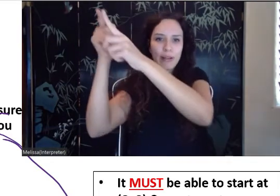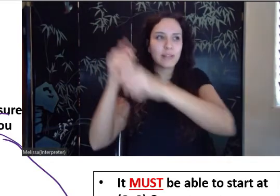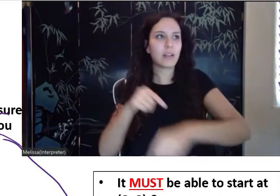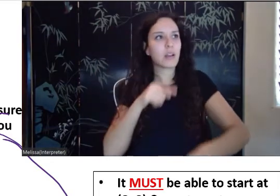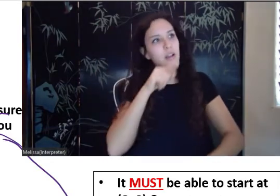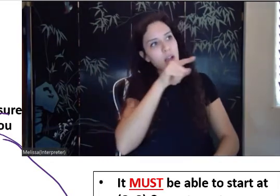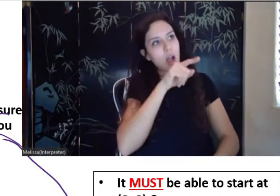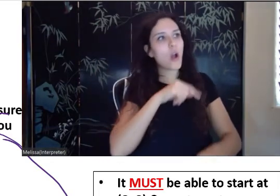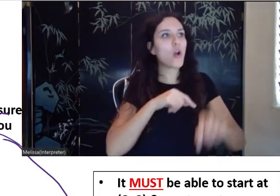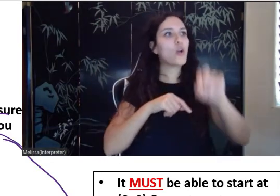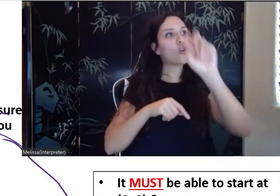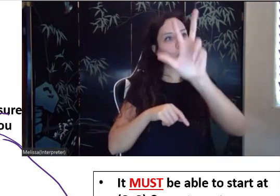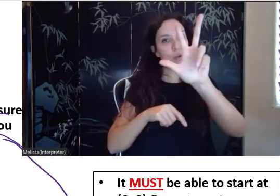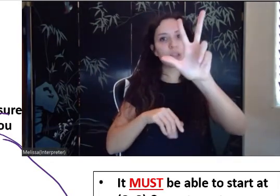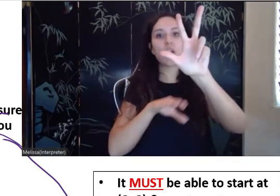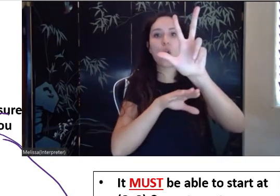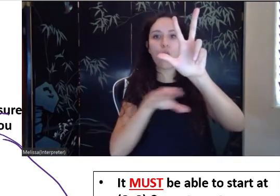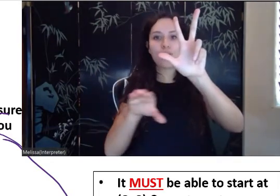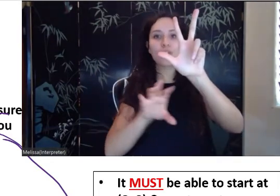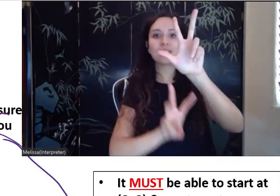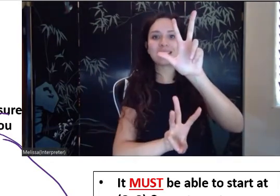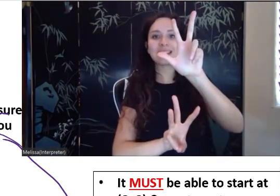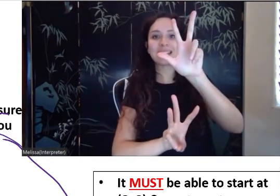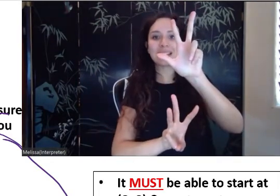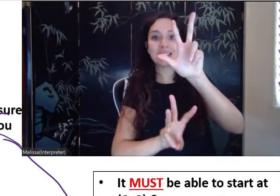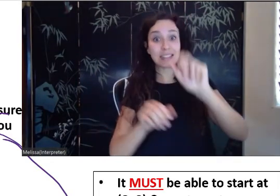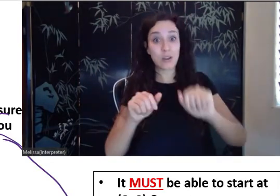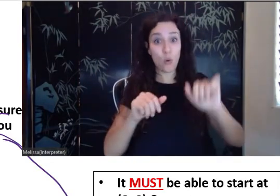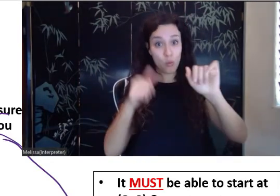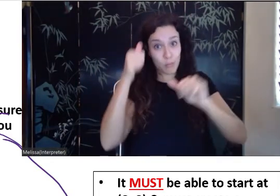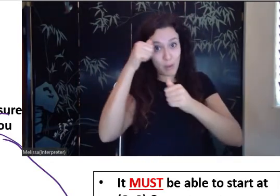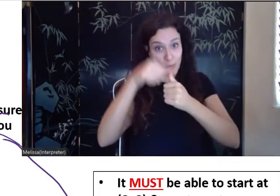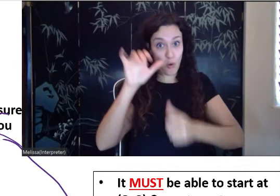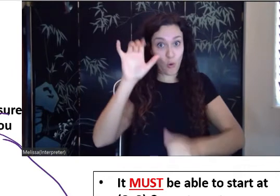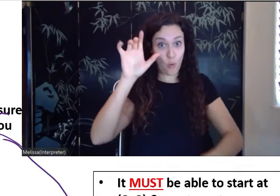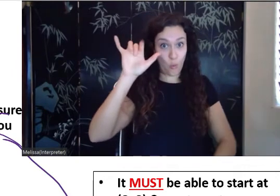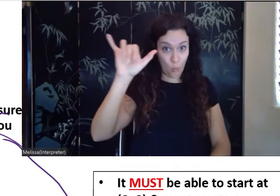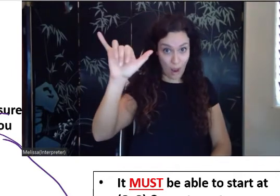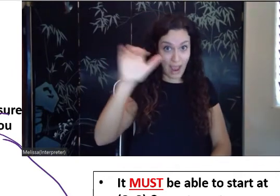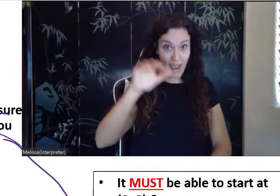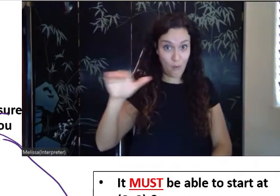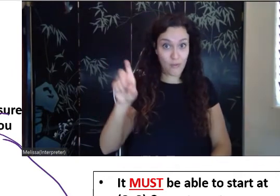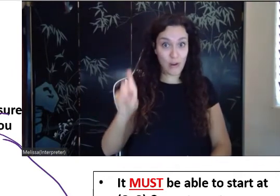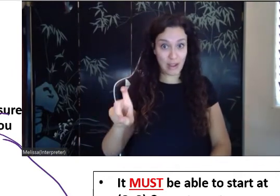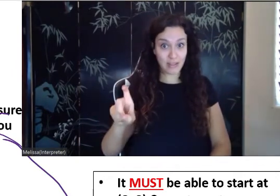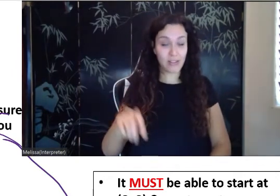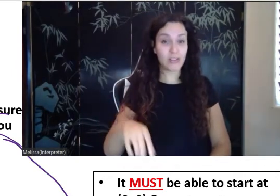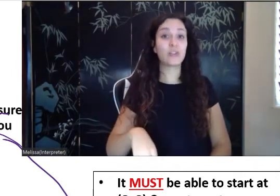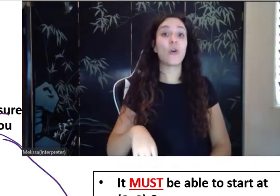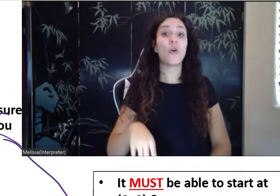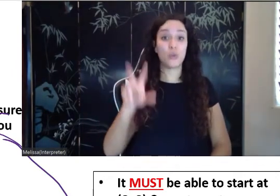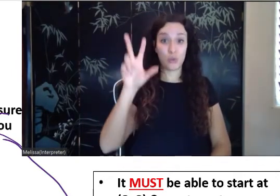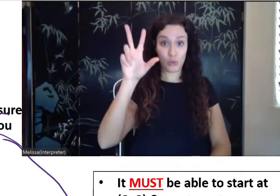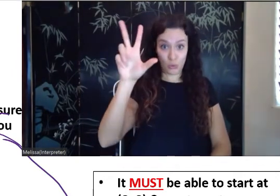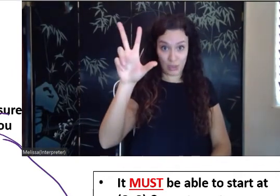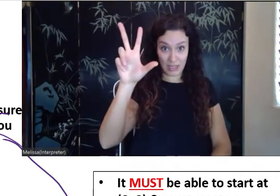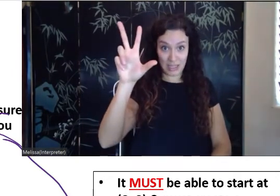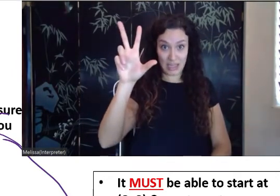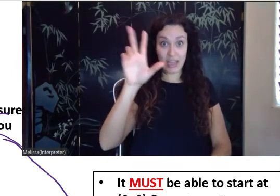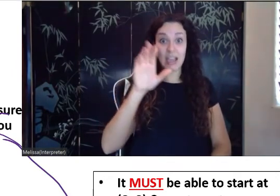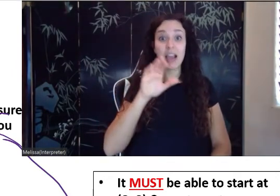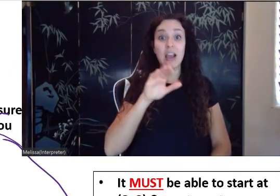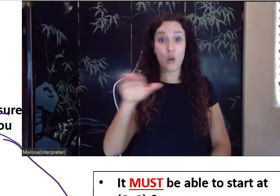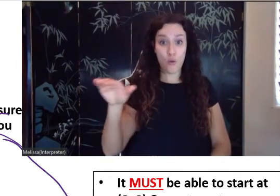1/2. Let's look at this point. That is 3 over 6, because it's y over x. So 3 is my